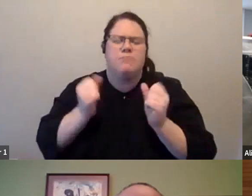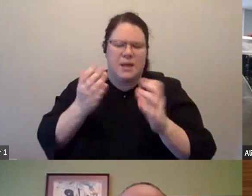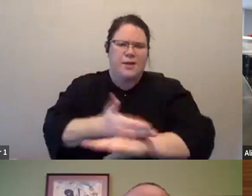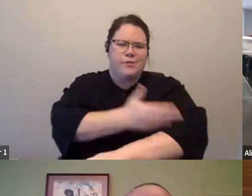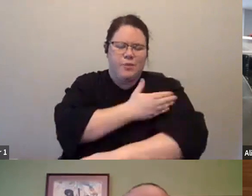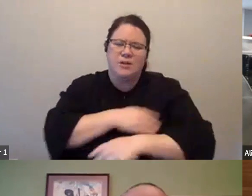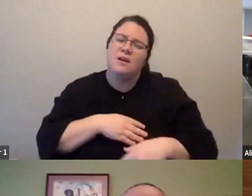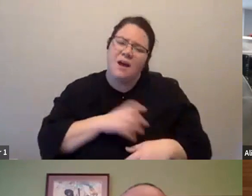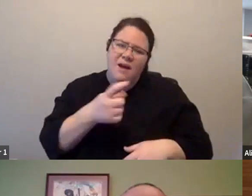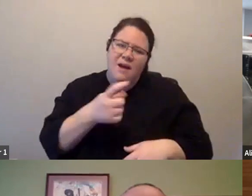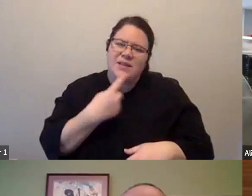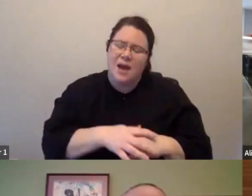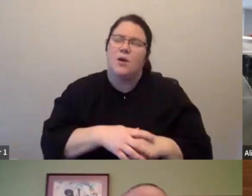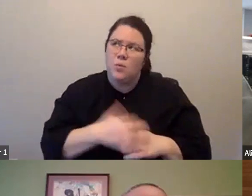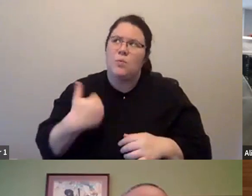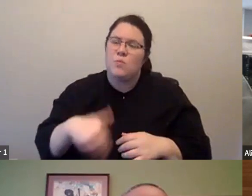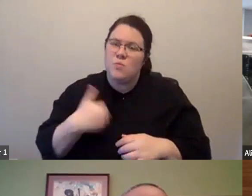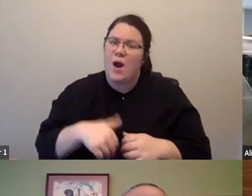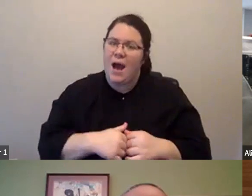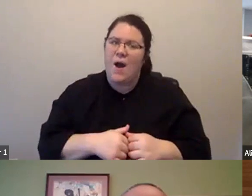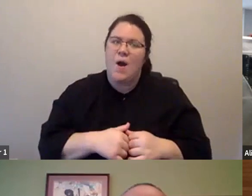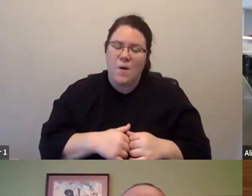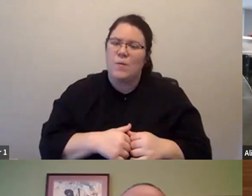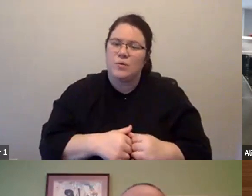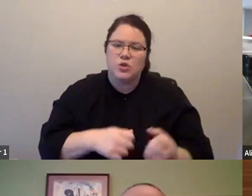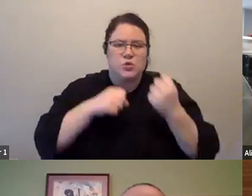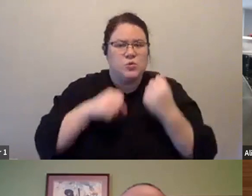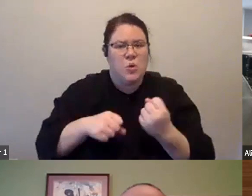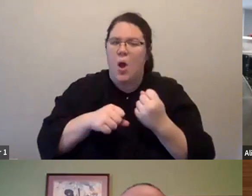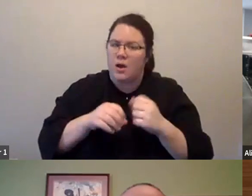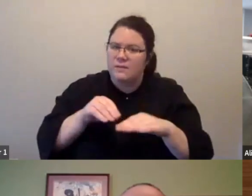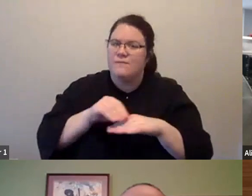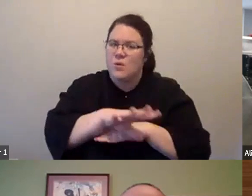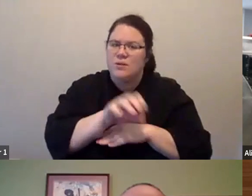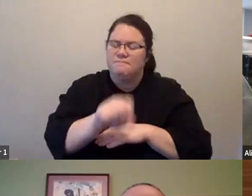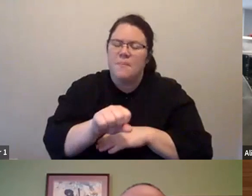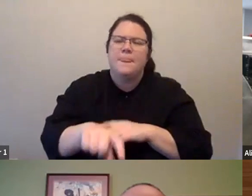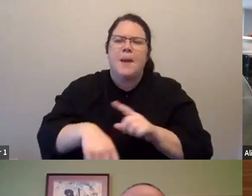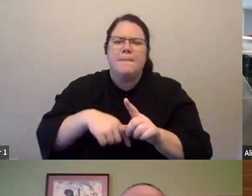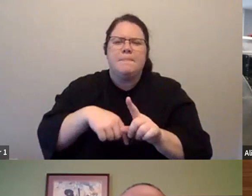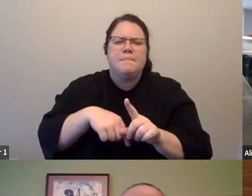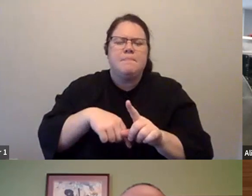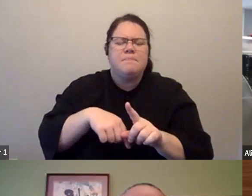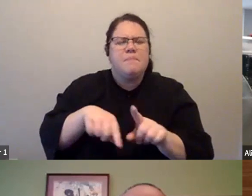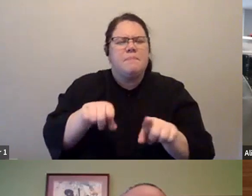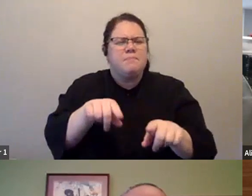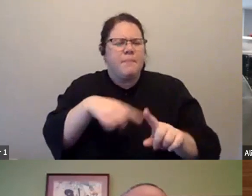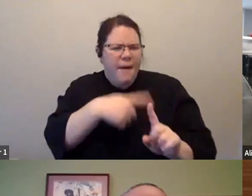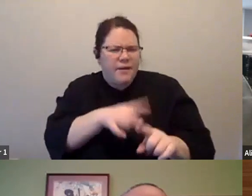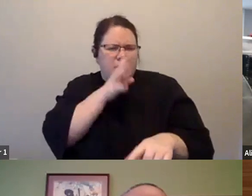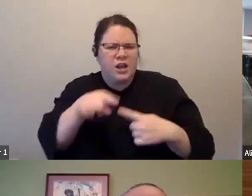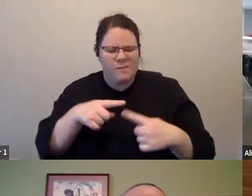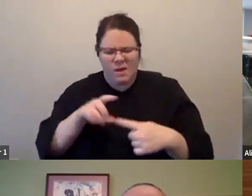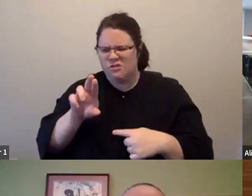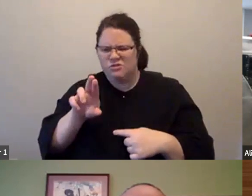it was definitely a huge impact. But I think in terms of a crisis, it is